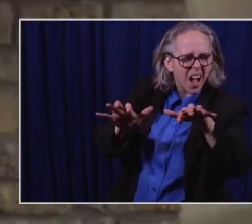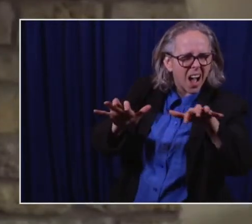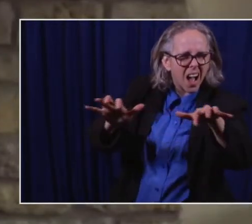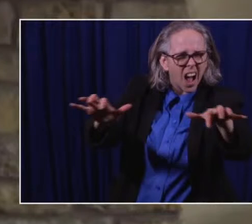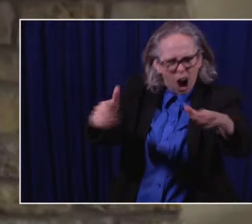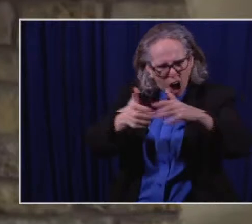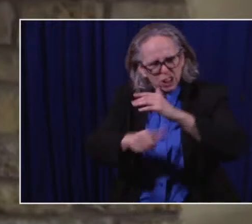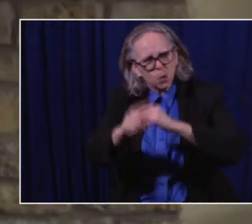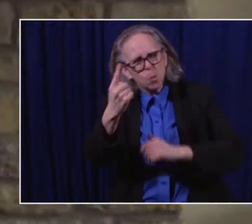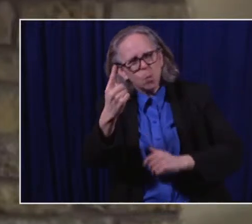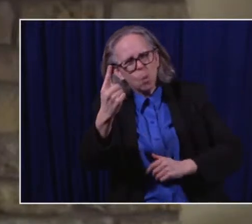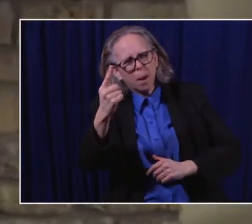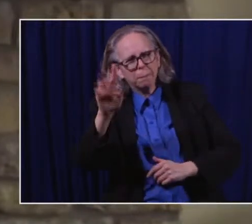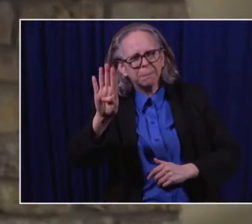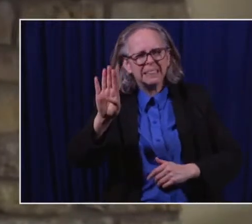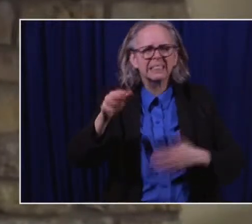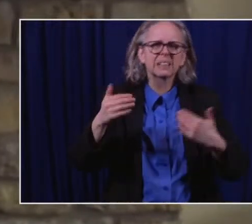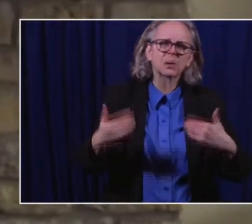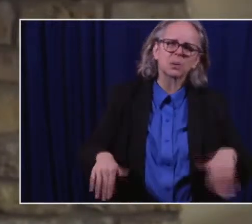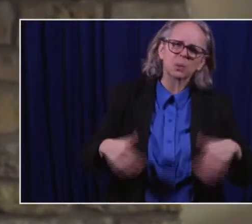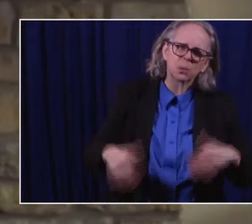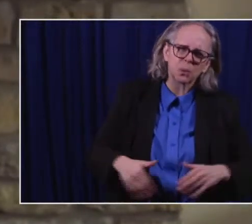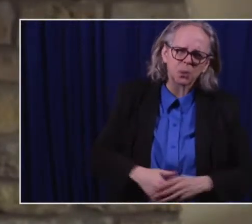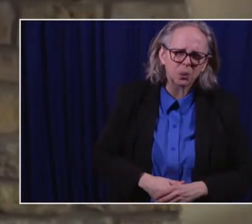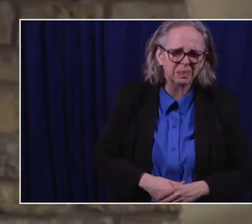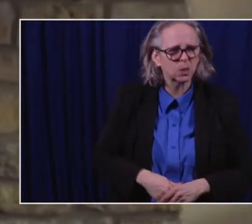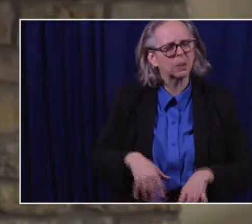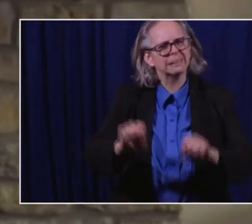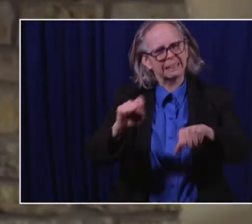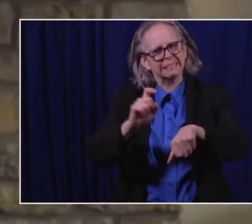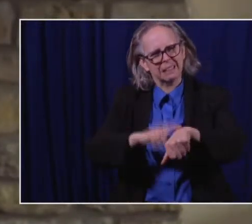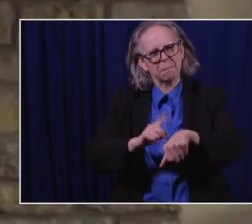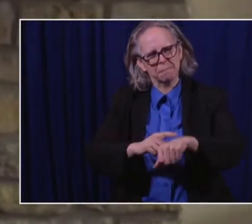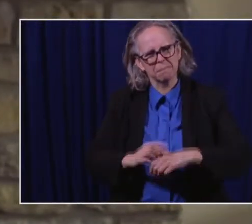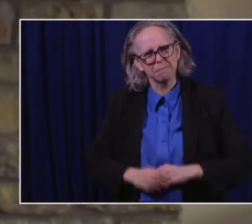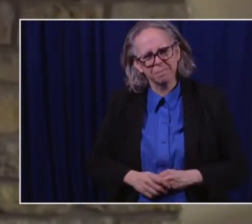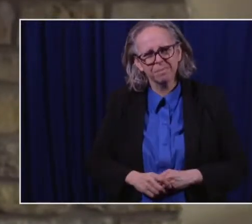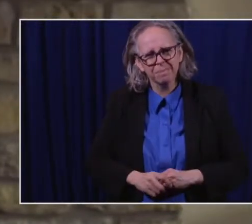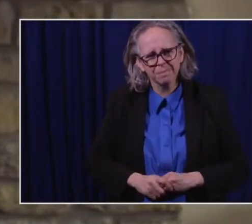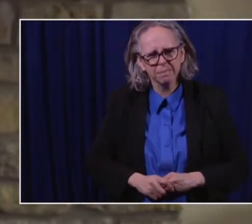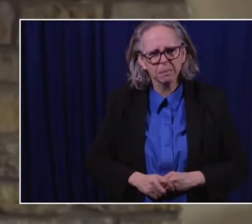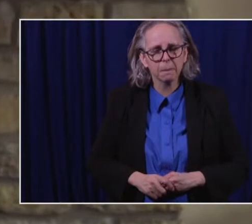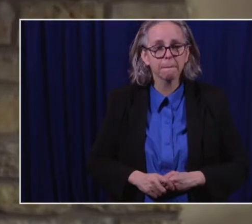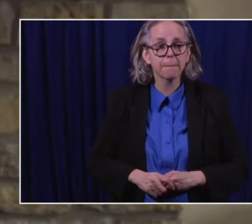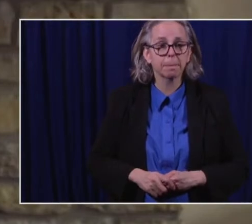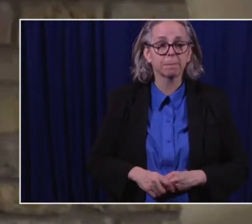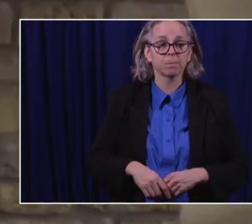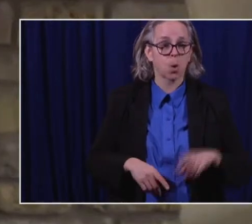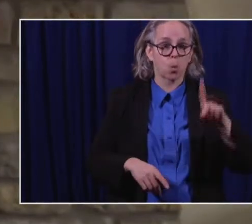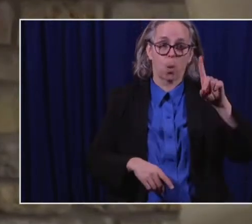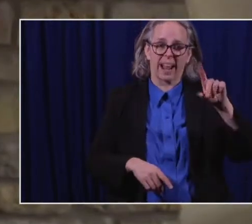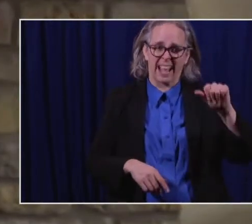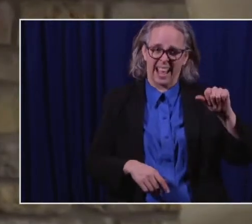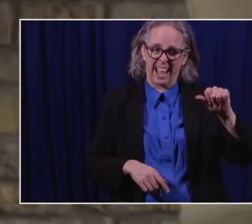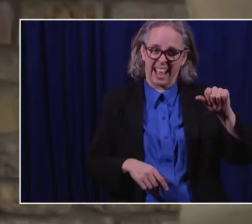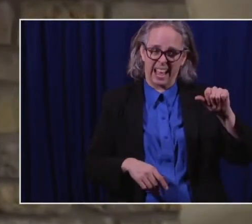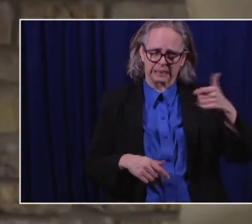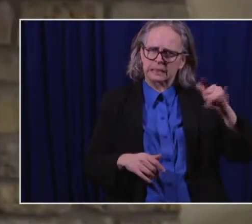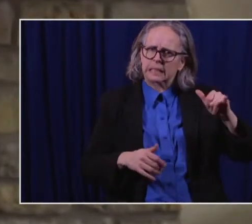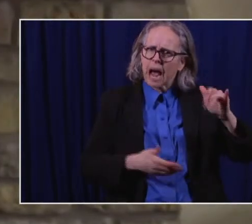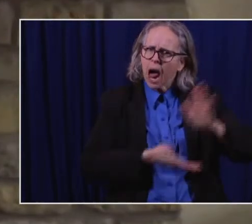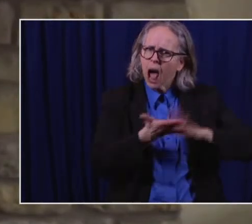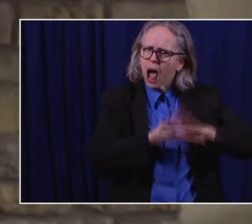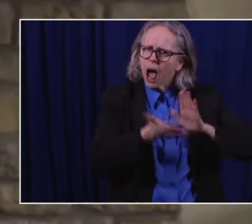and that's going to take a while. And we're still finishing up, as you know, some, as I talked about earlier, some of the congregate